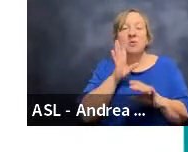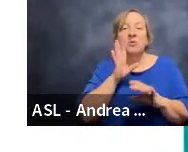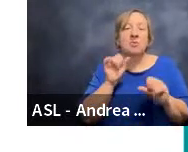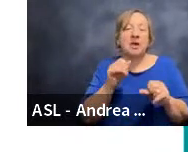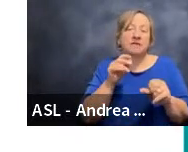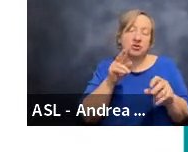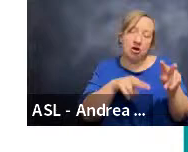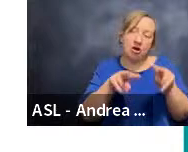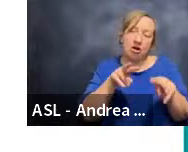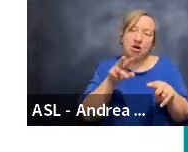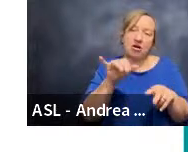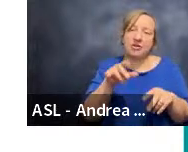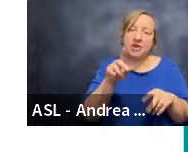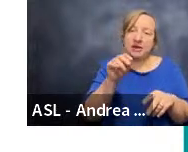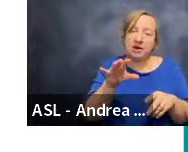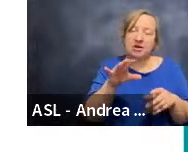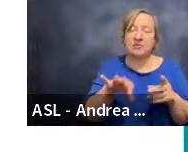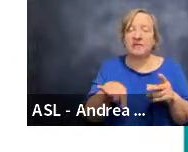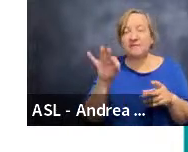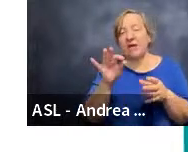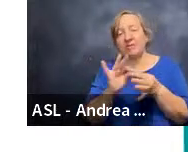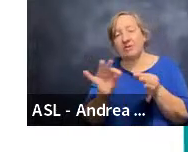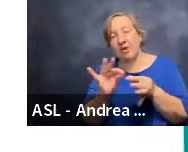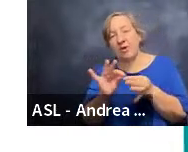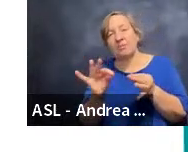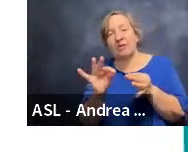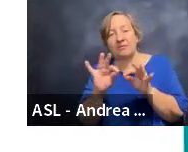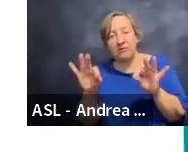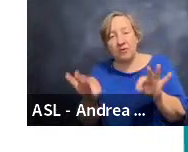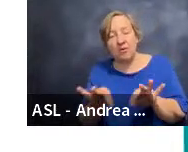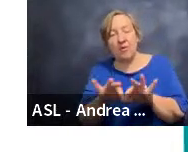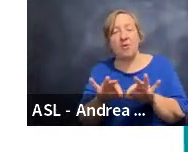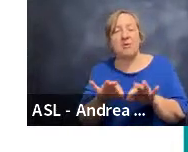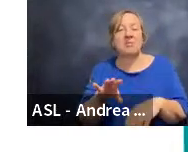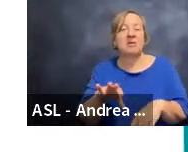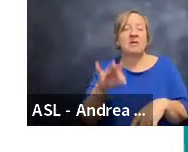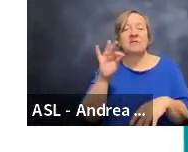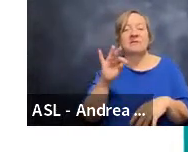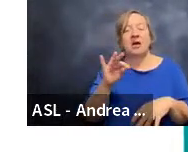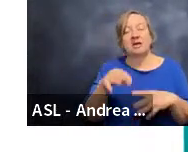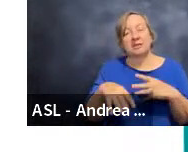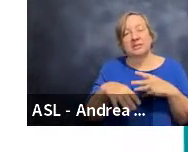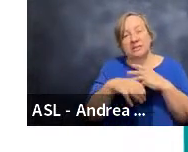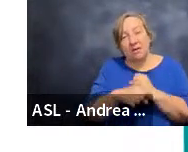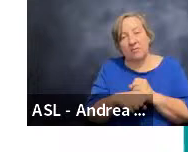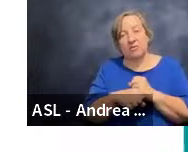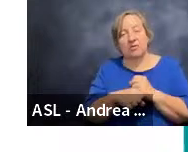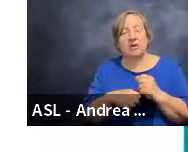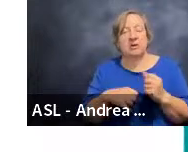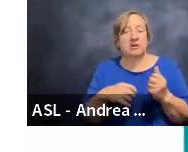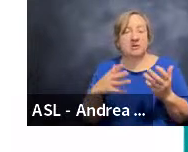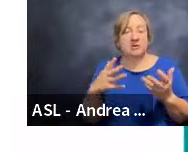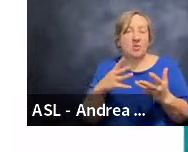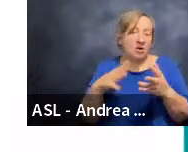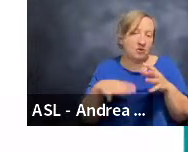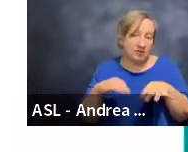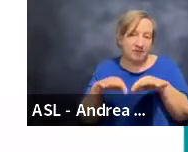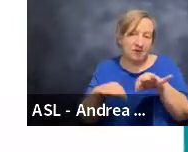document, find the comment form, and find a summary of the findings.